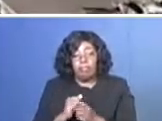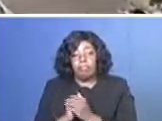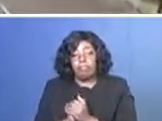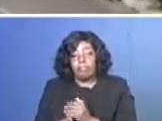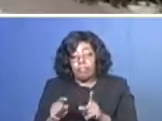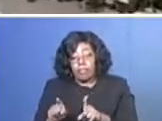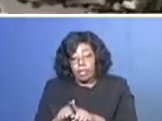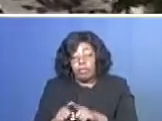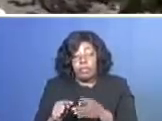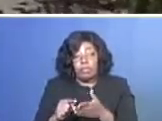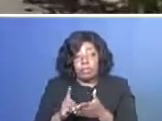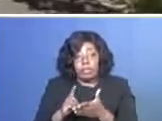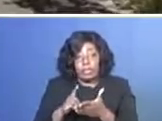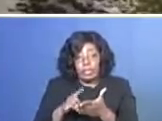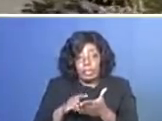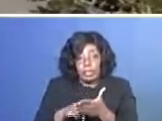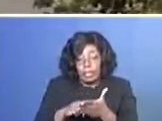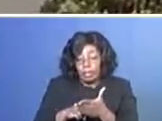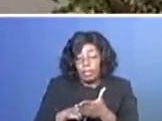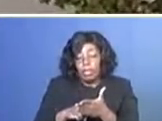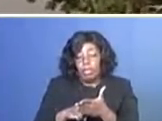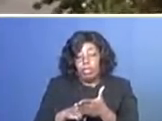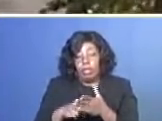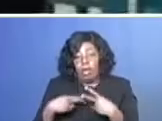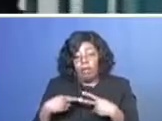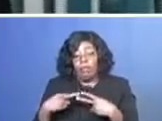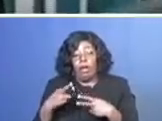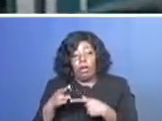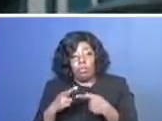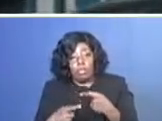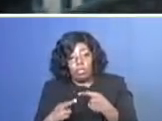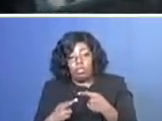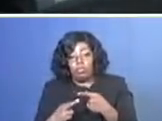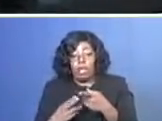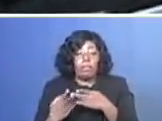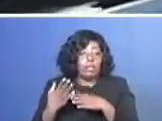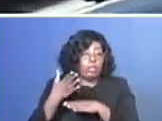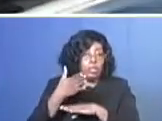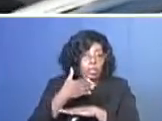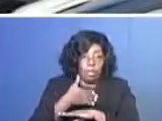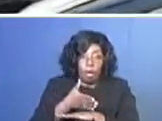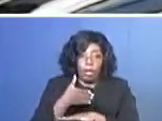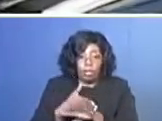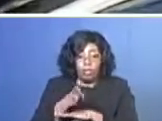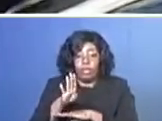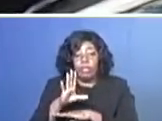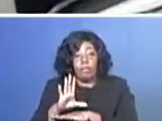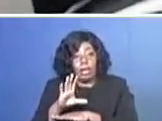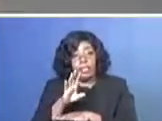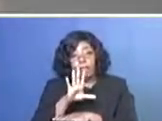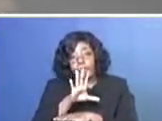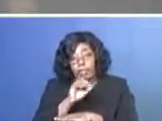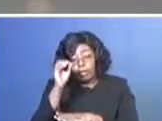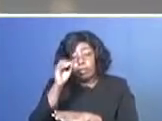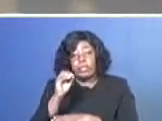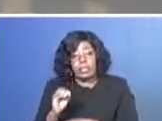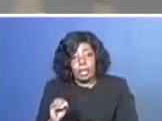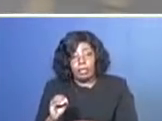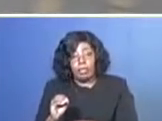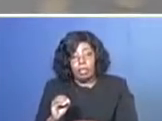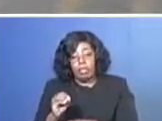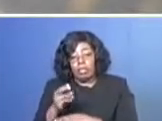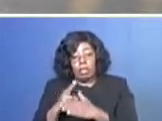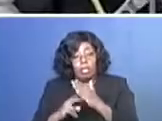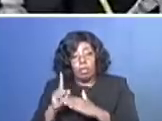As for debt, which has taken debt to GDP ratios far past the ideal 45 to 50% to just